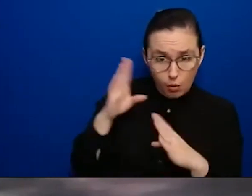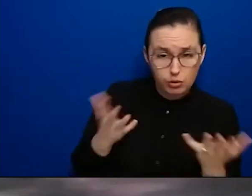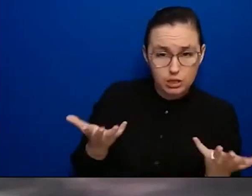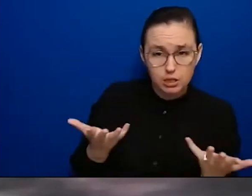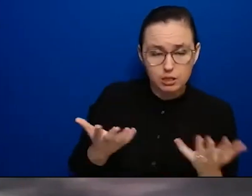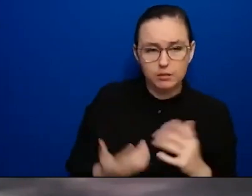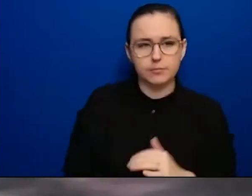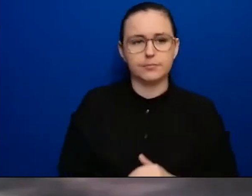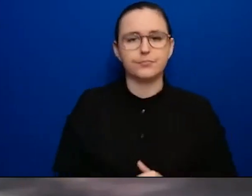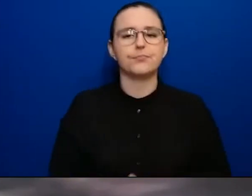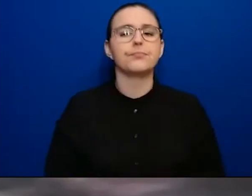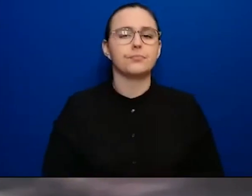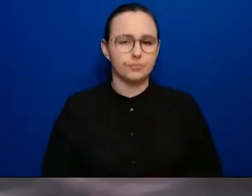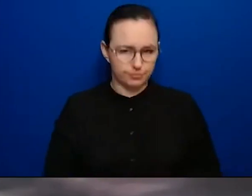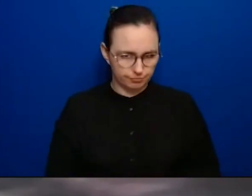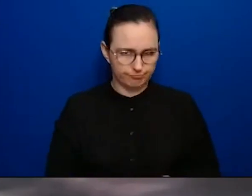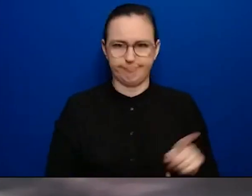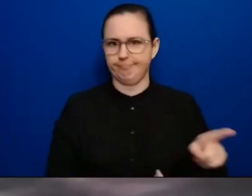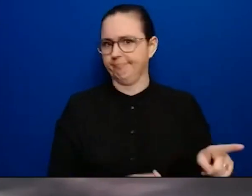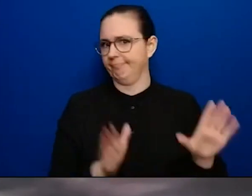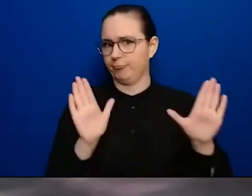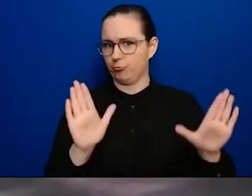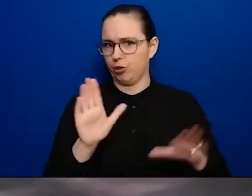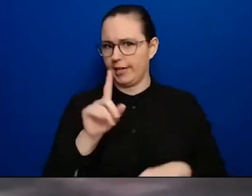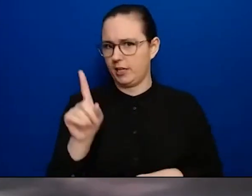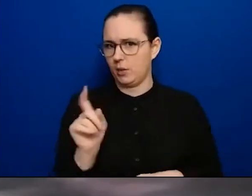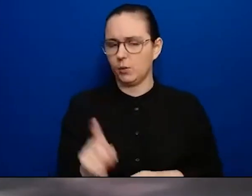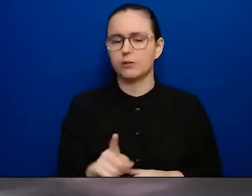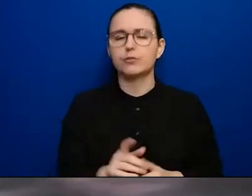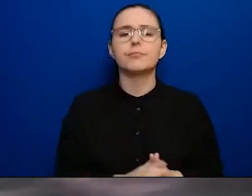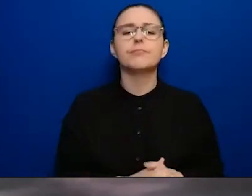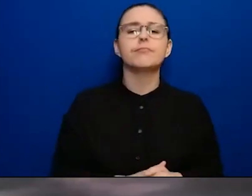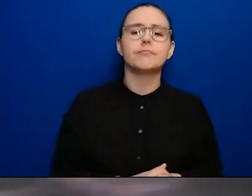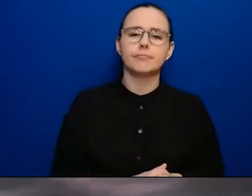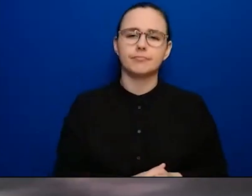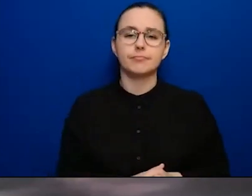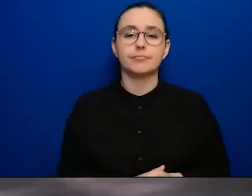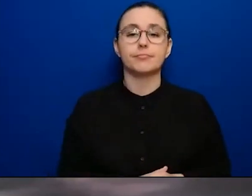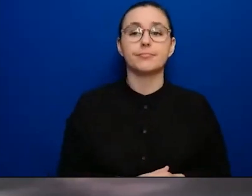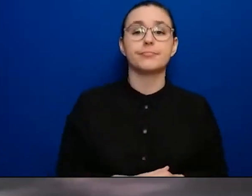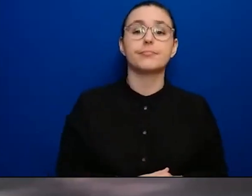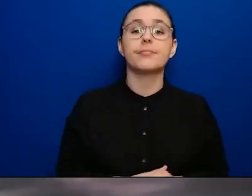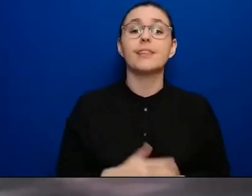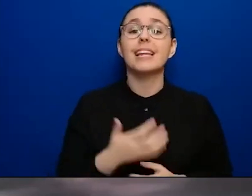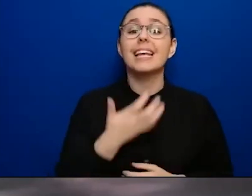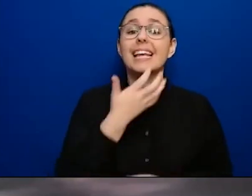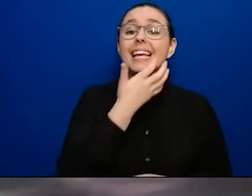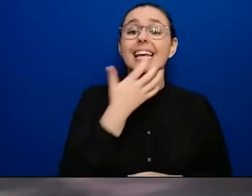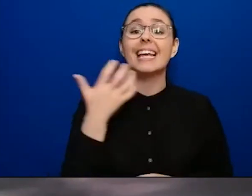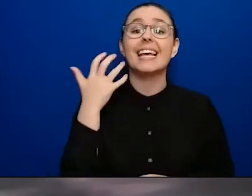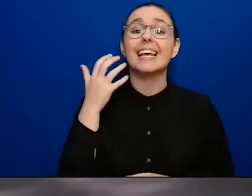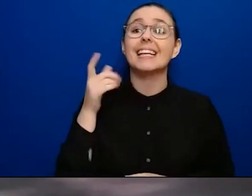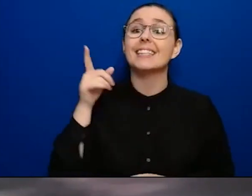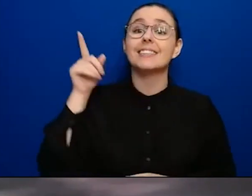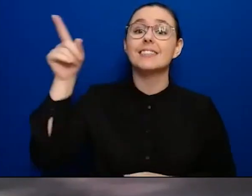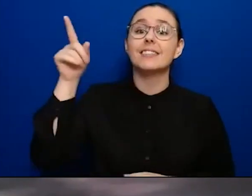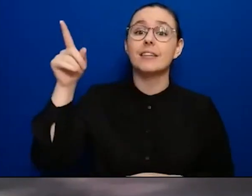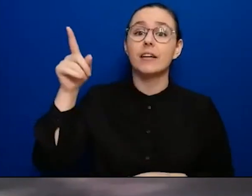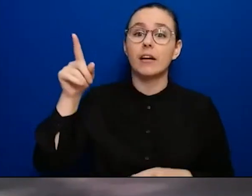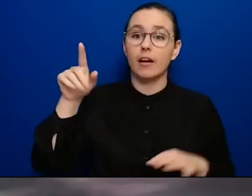question, Rob. Again, the heat is not just at the valley bottom, it's certainly going up to mountaintop heights.